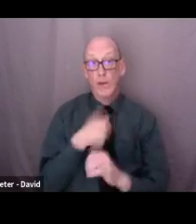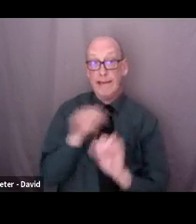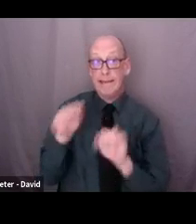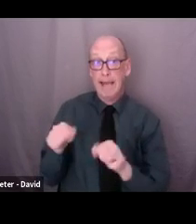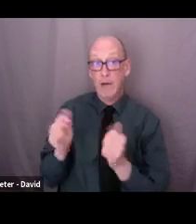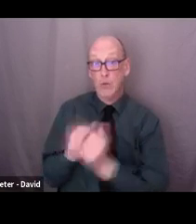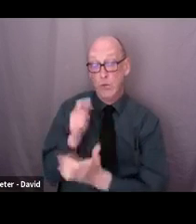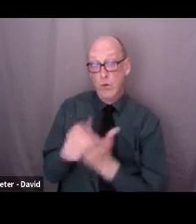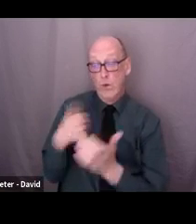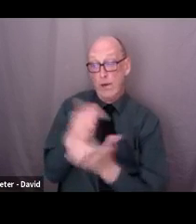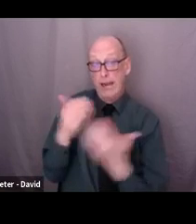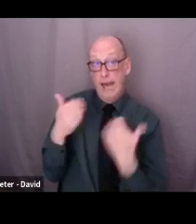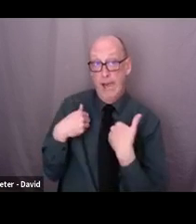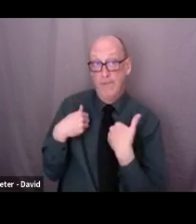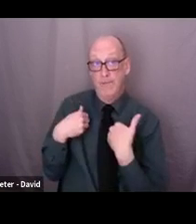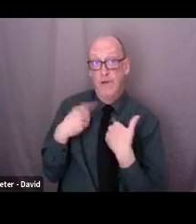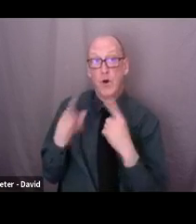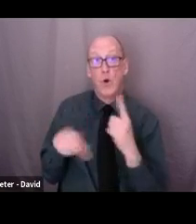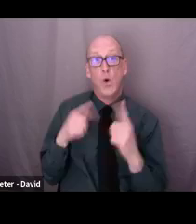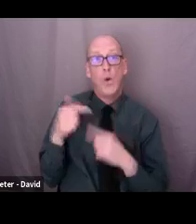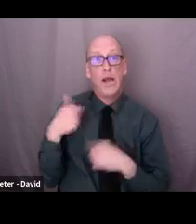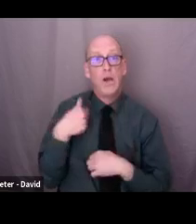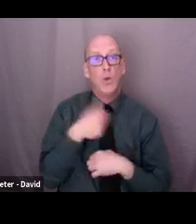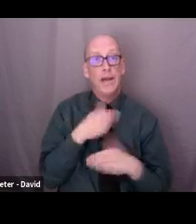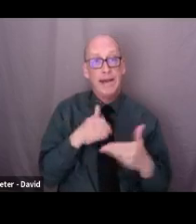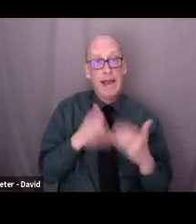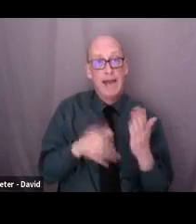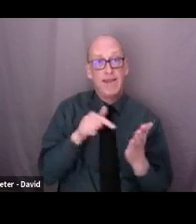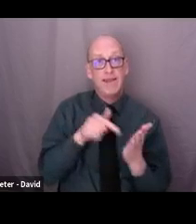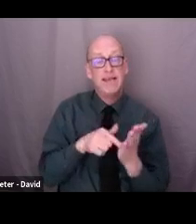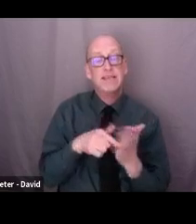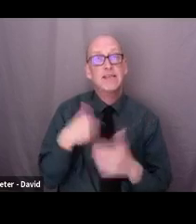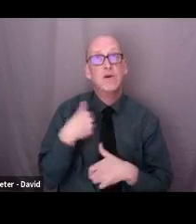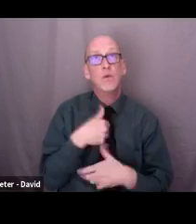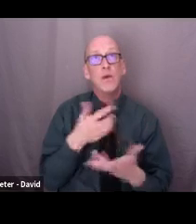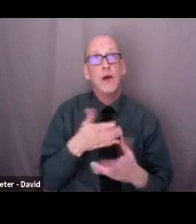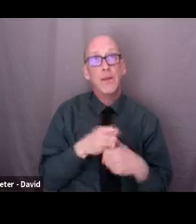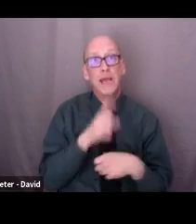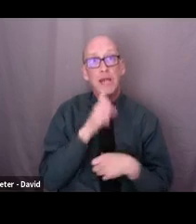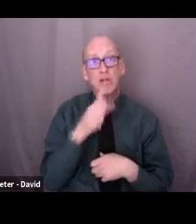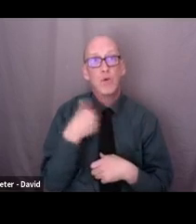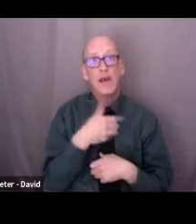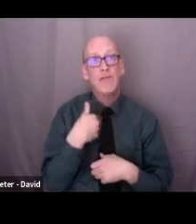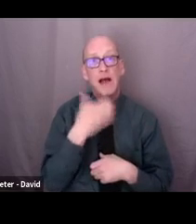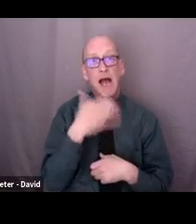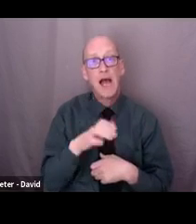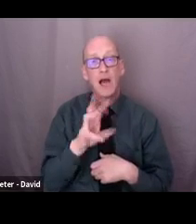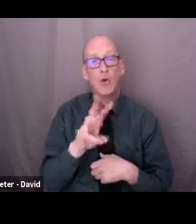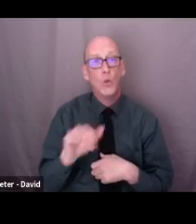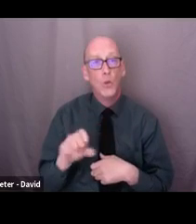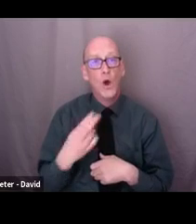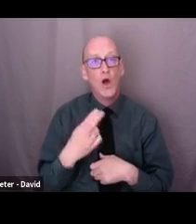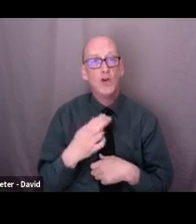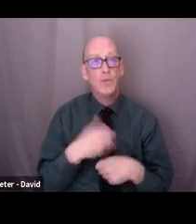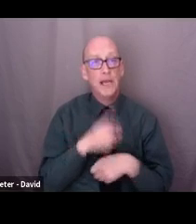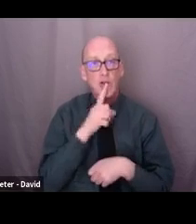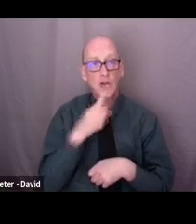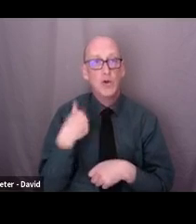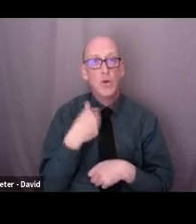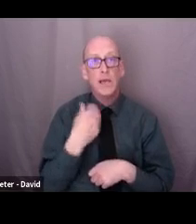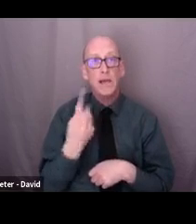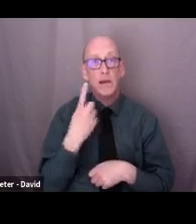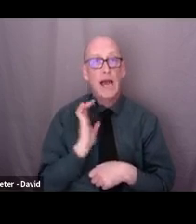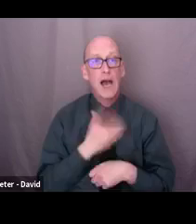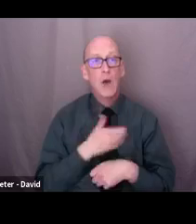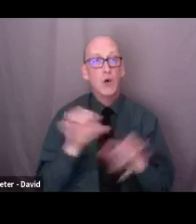out of this. You through some of these, a hot wash, understanding where we've at, looked at our systems, really take a look at how we